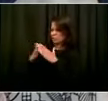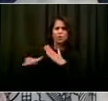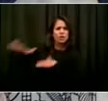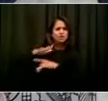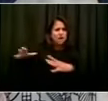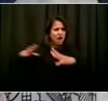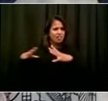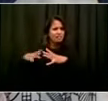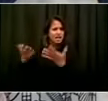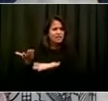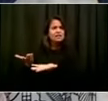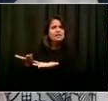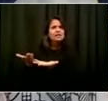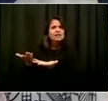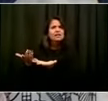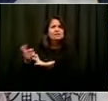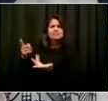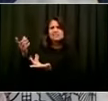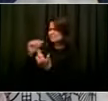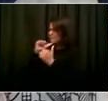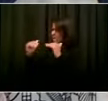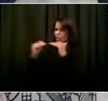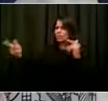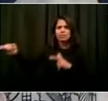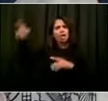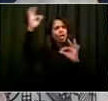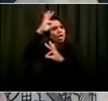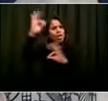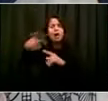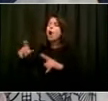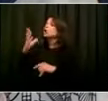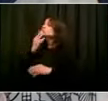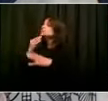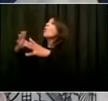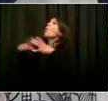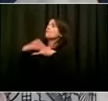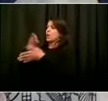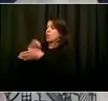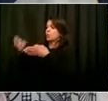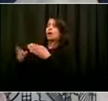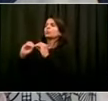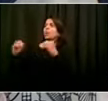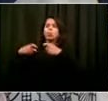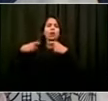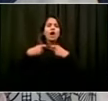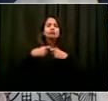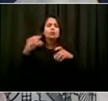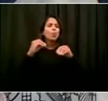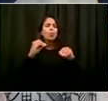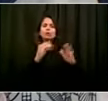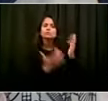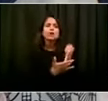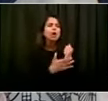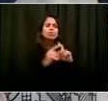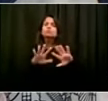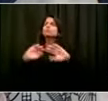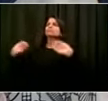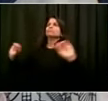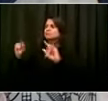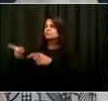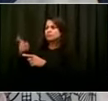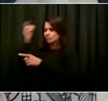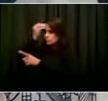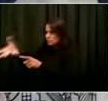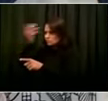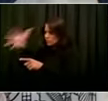Sunday night or Monday morning? Appreciate the concern, and as I said yesterday during the press conference, I was sensitive to the fact that the community